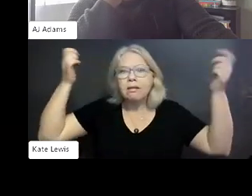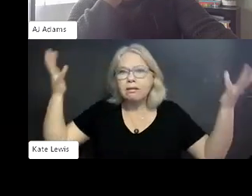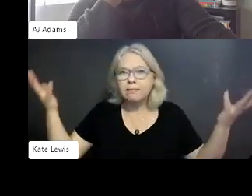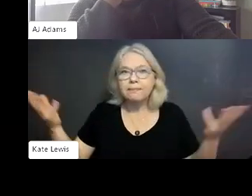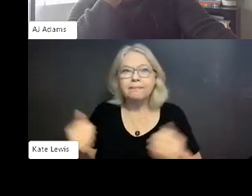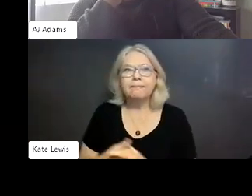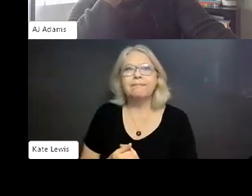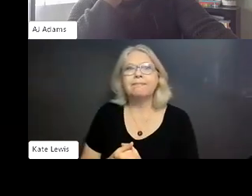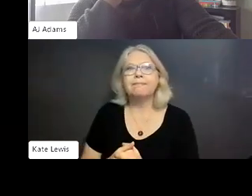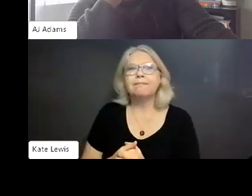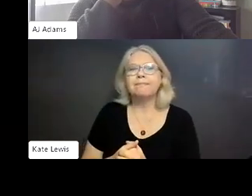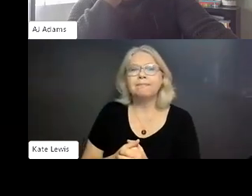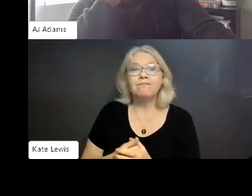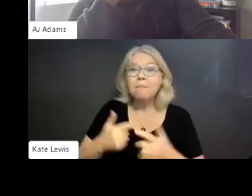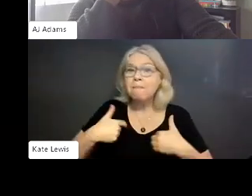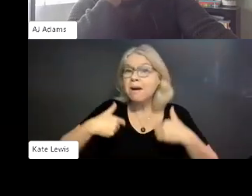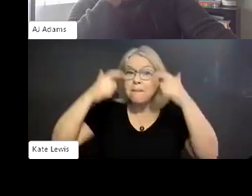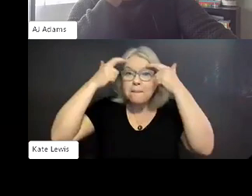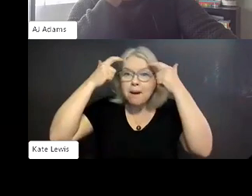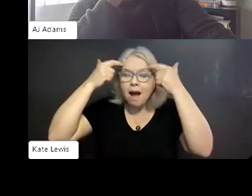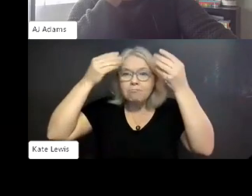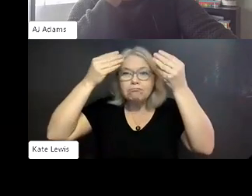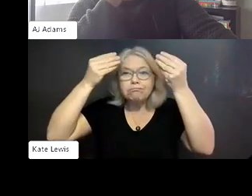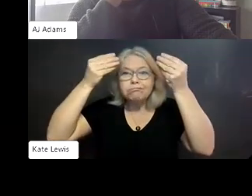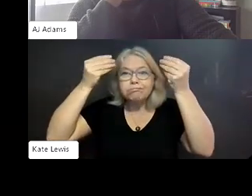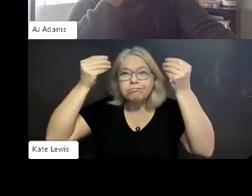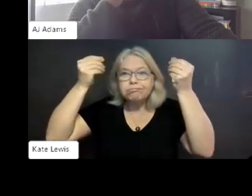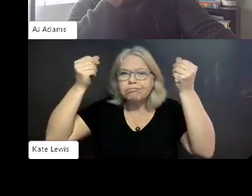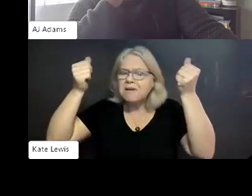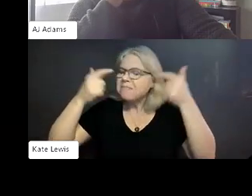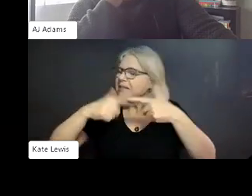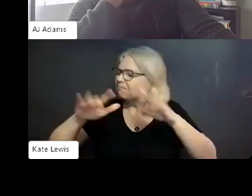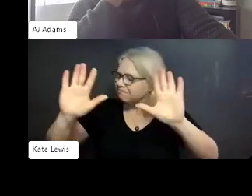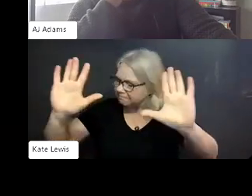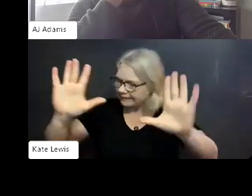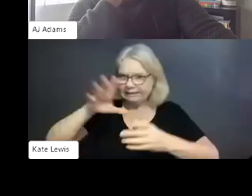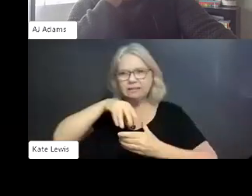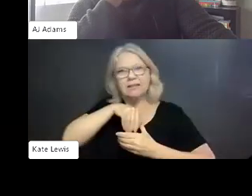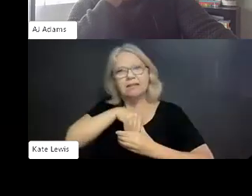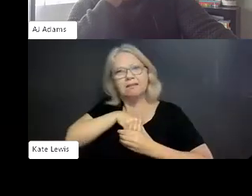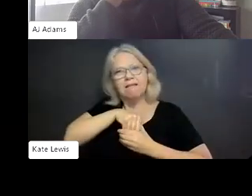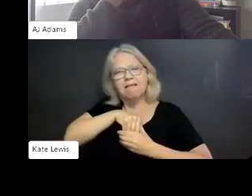beautiful. And while my mind might fade, there is a hope within me